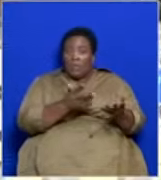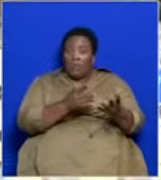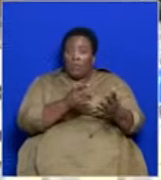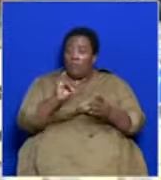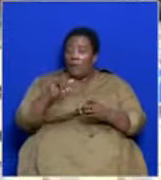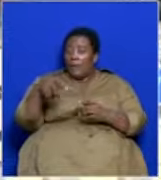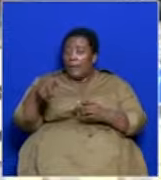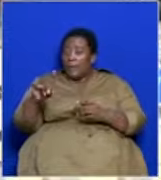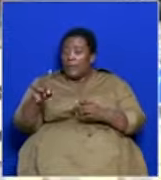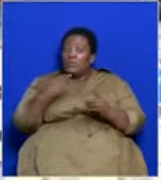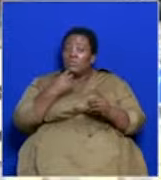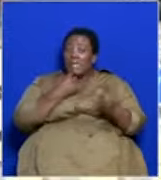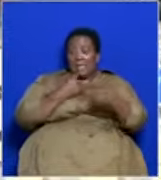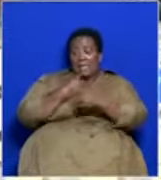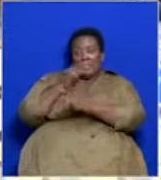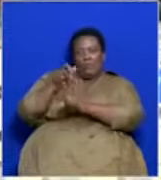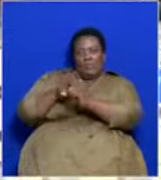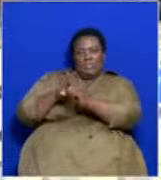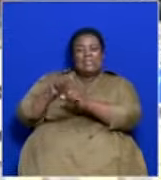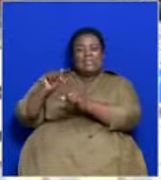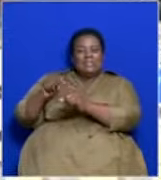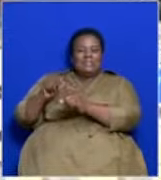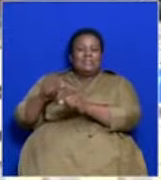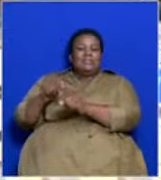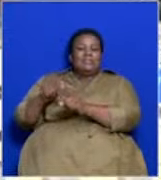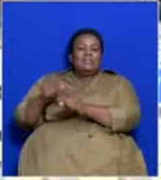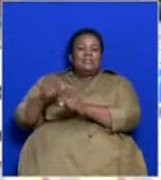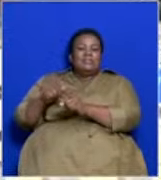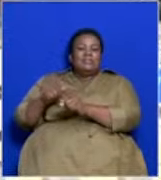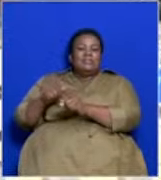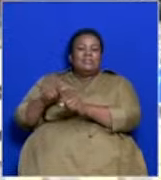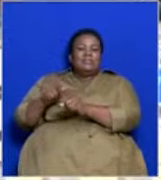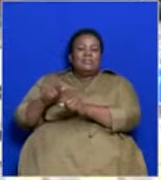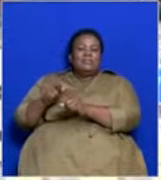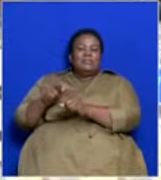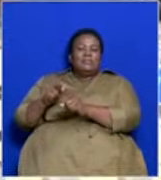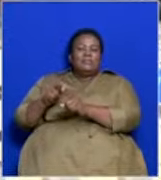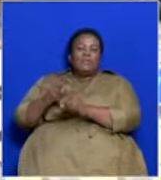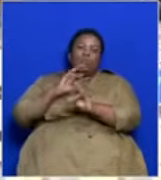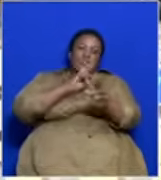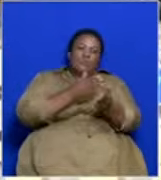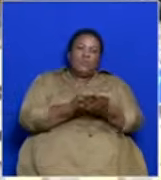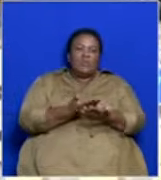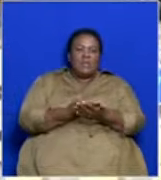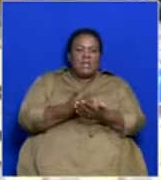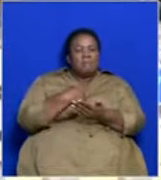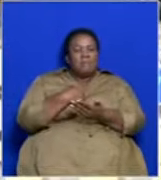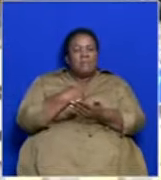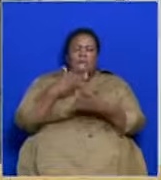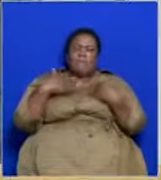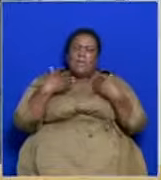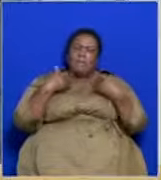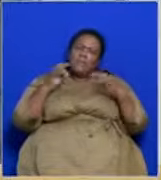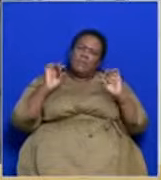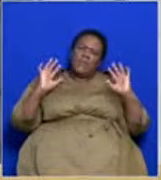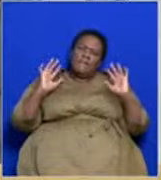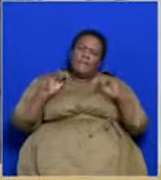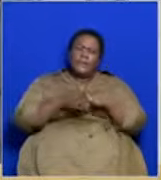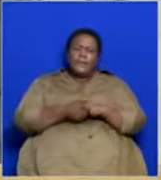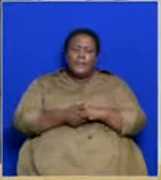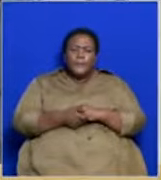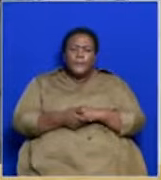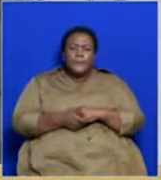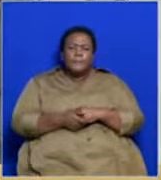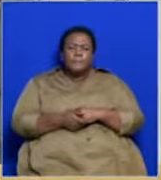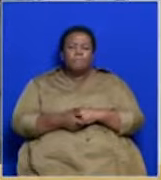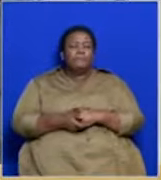is better placed to speak to this, I'm happy to leave it. Yeah, in